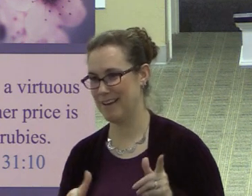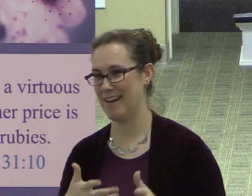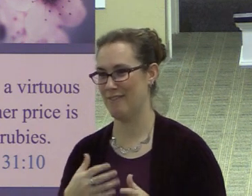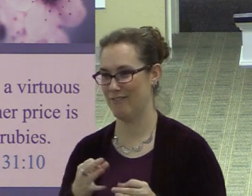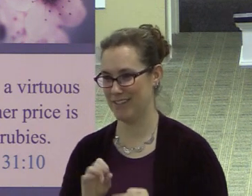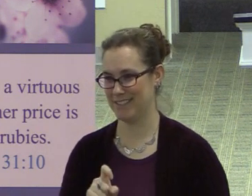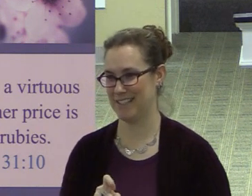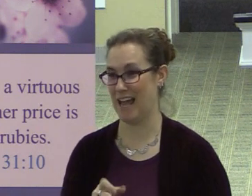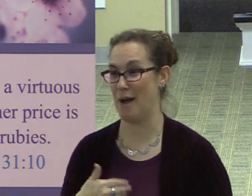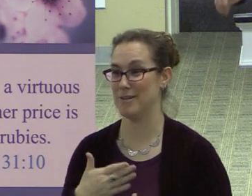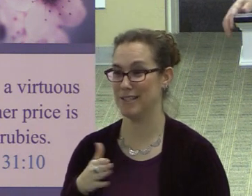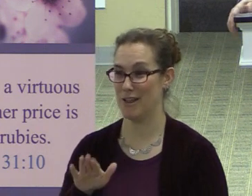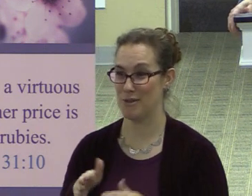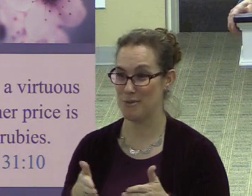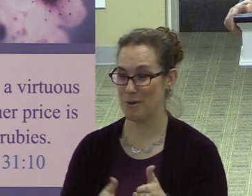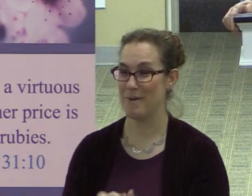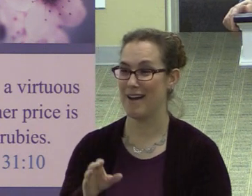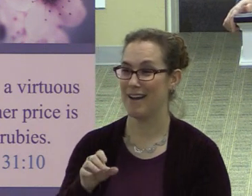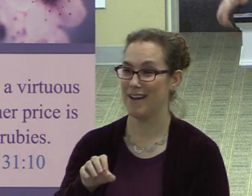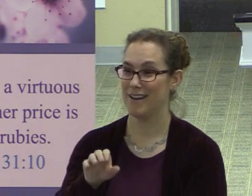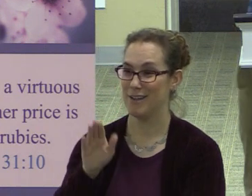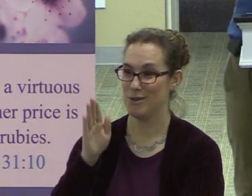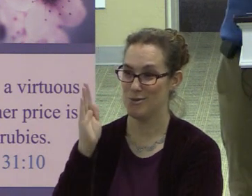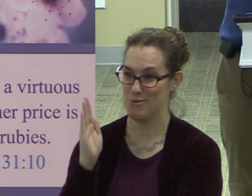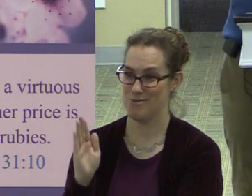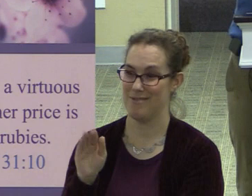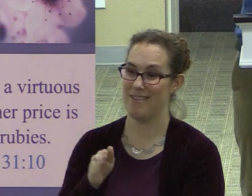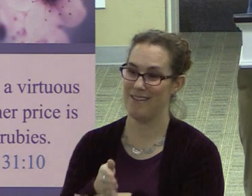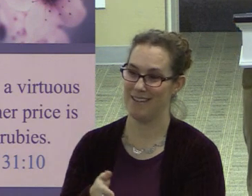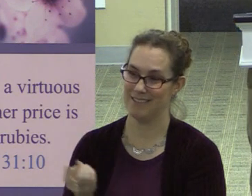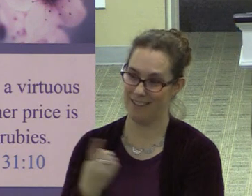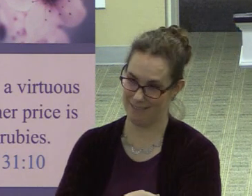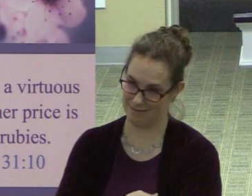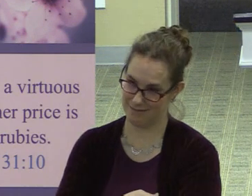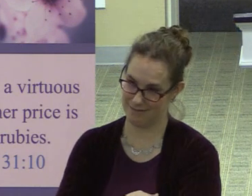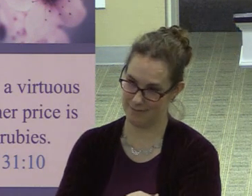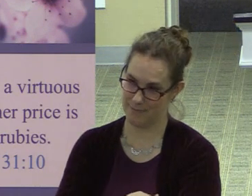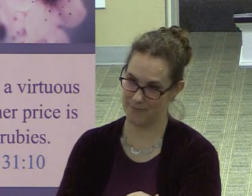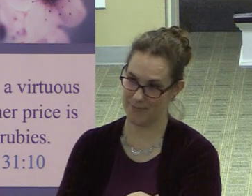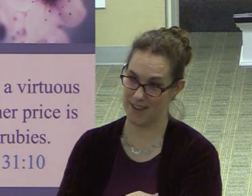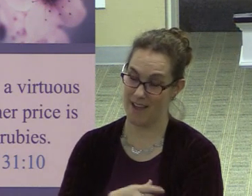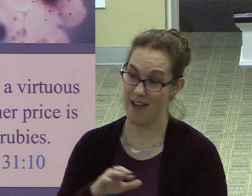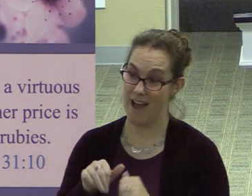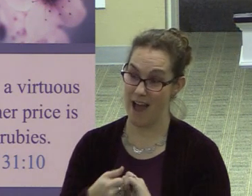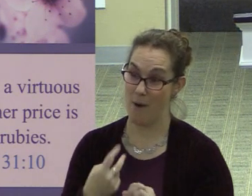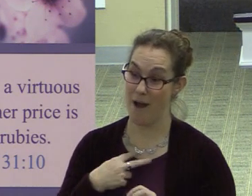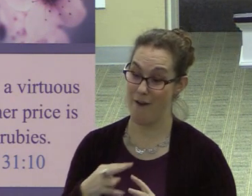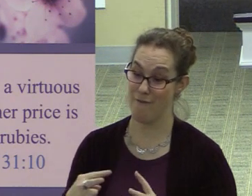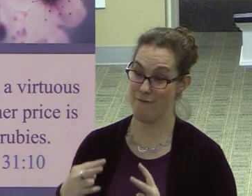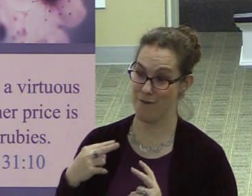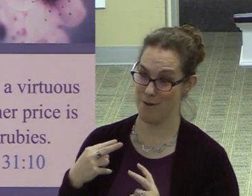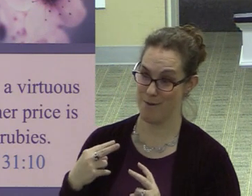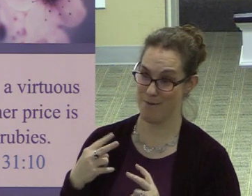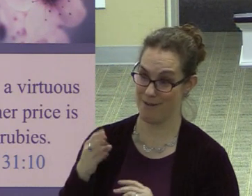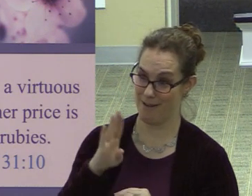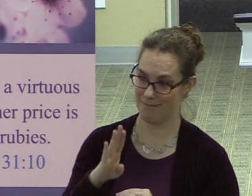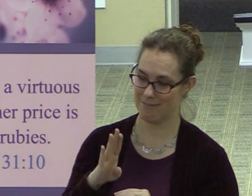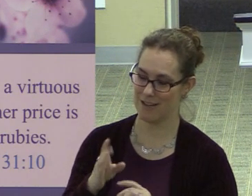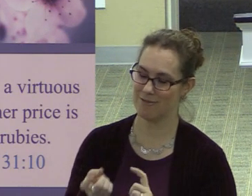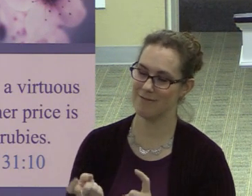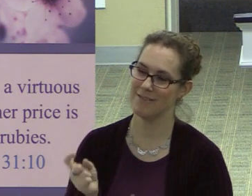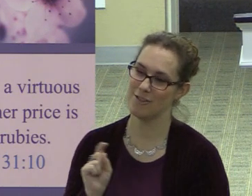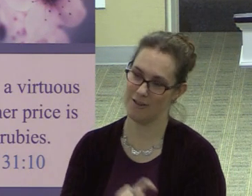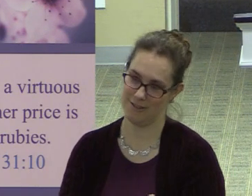by noon the next day. Now, listen to me, though. How I viewed God changed.